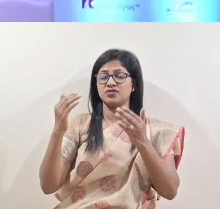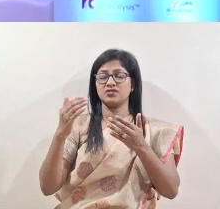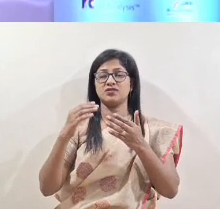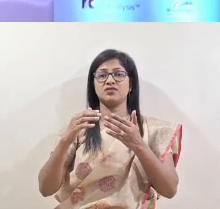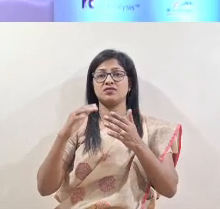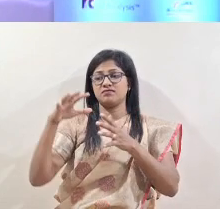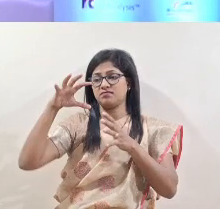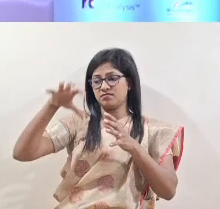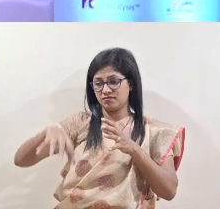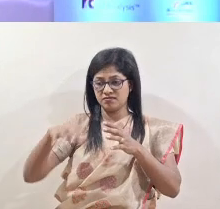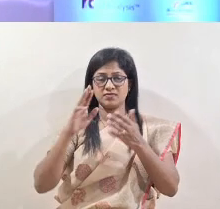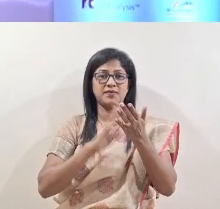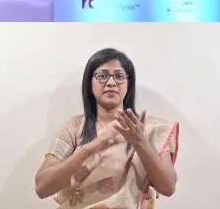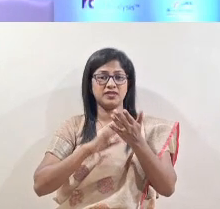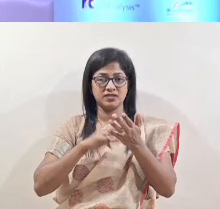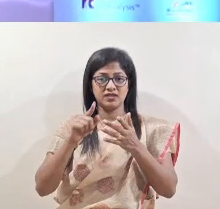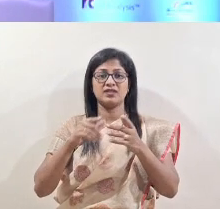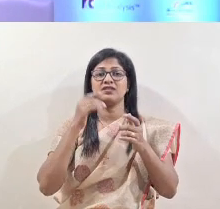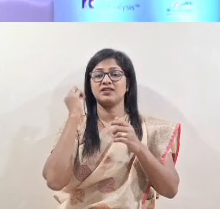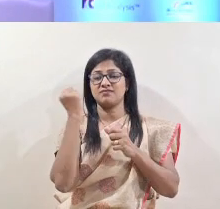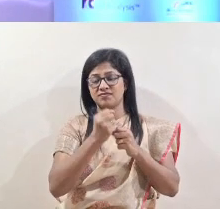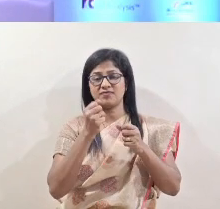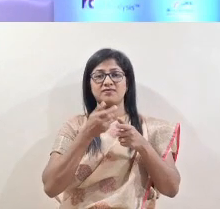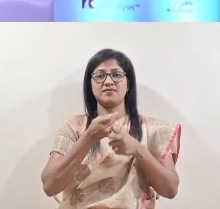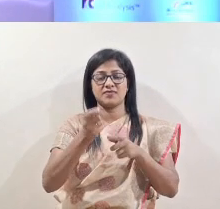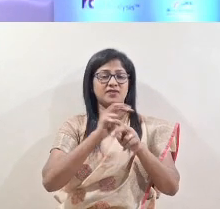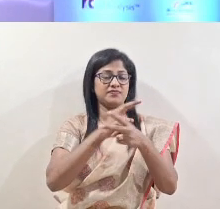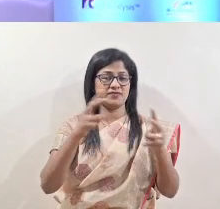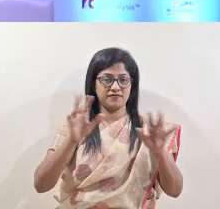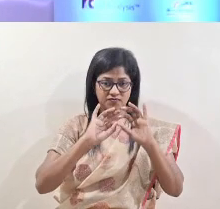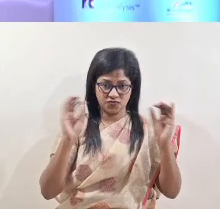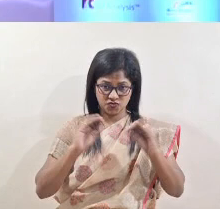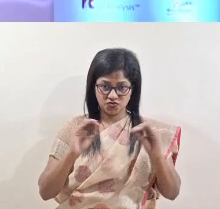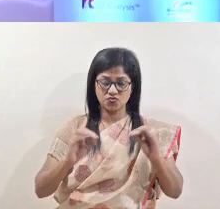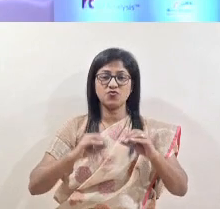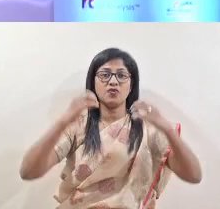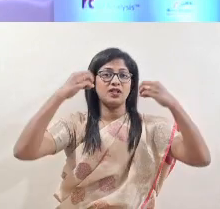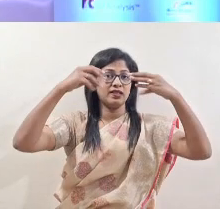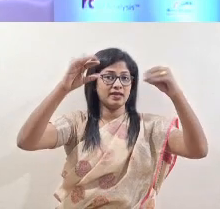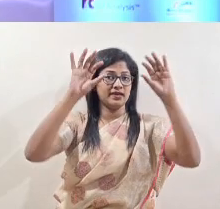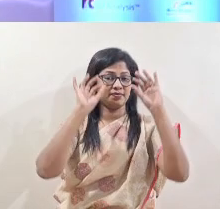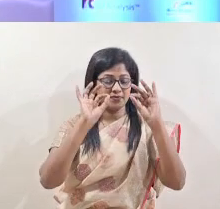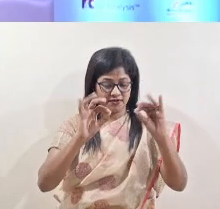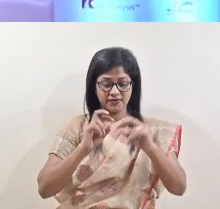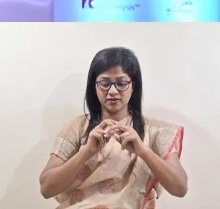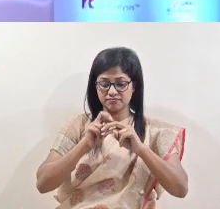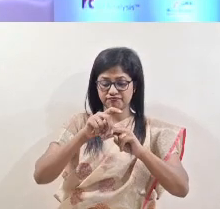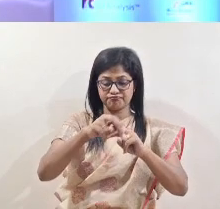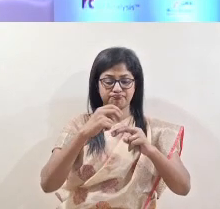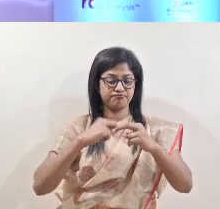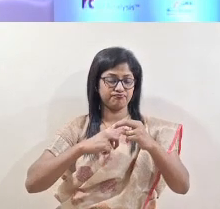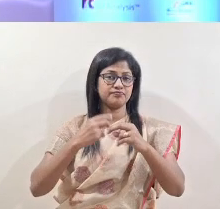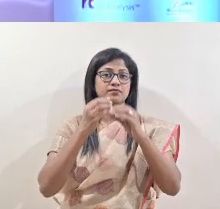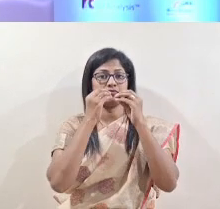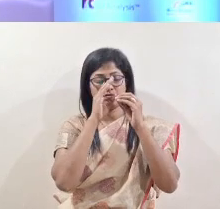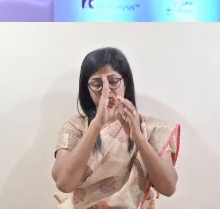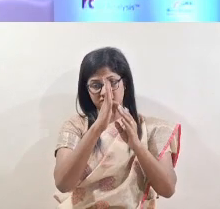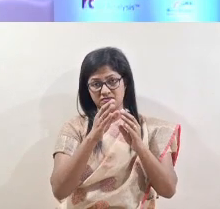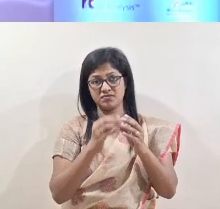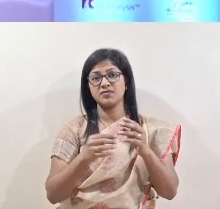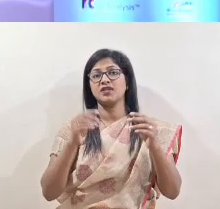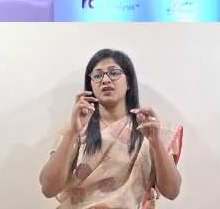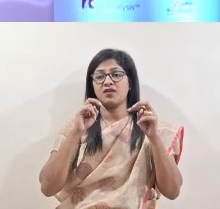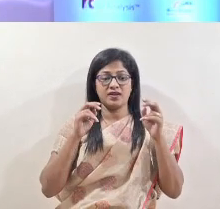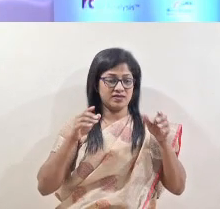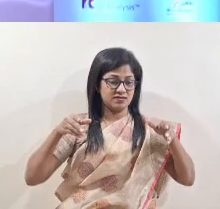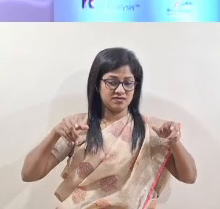median, and no criminal activities, proper lighting, direct approach to the crossing facility, and the presence of proper